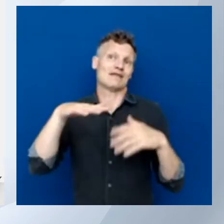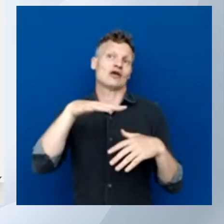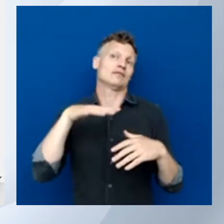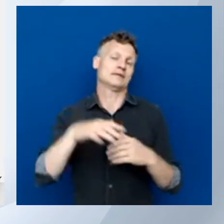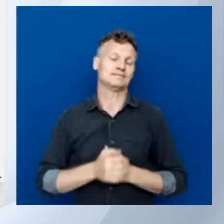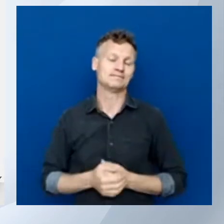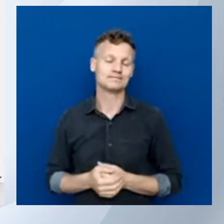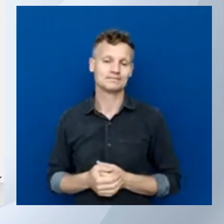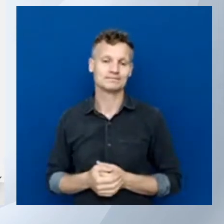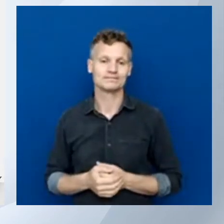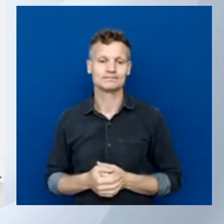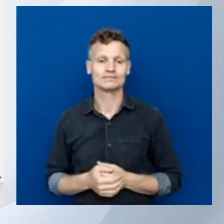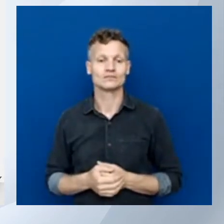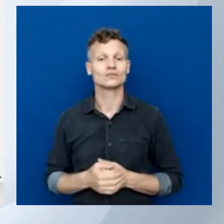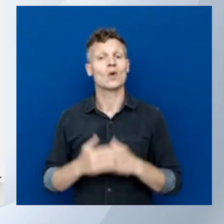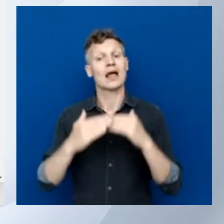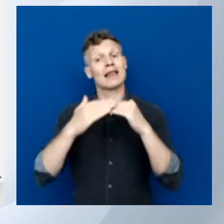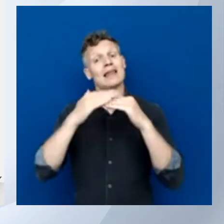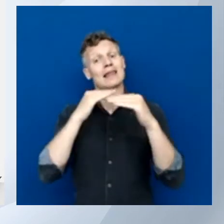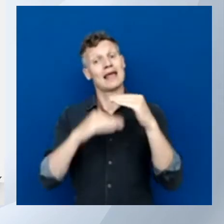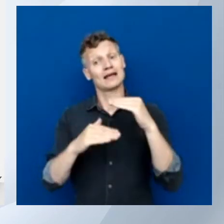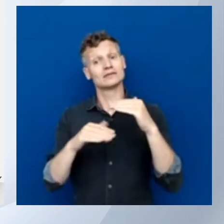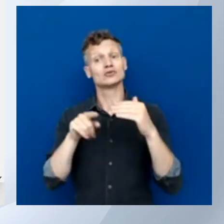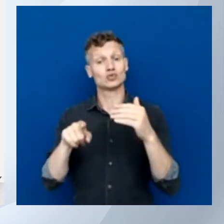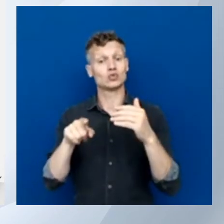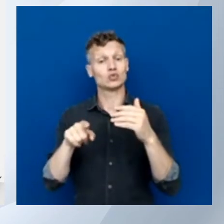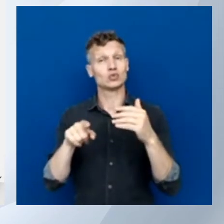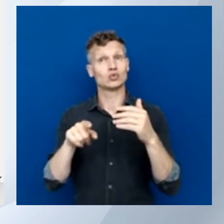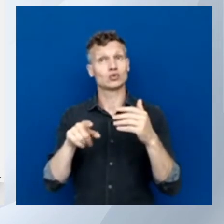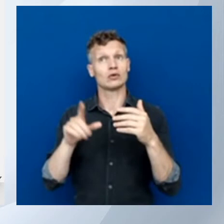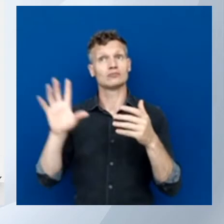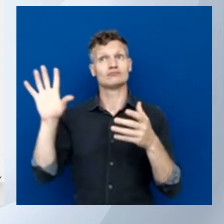next step is to import a data set.